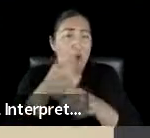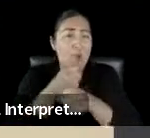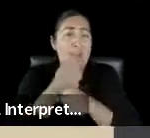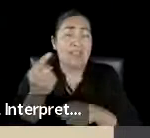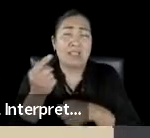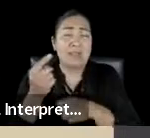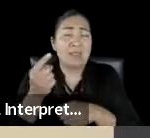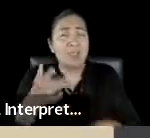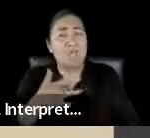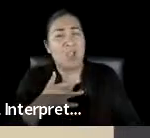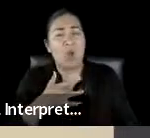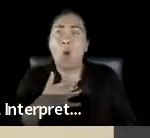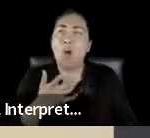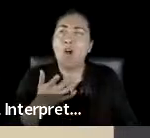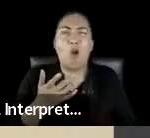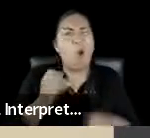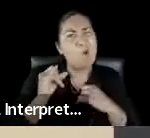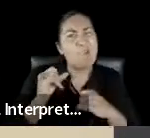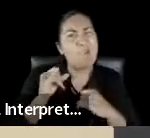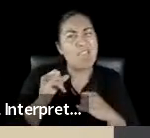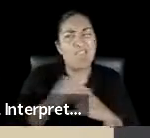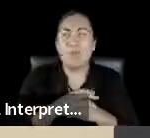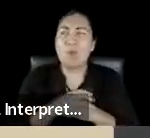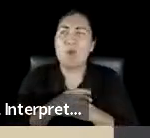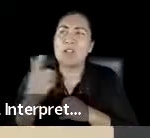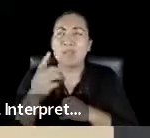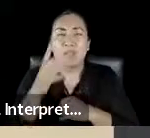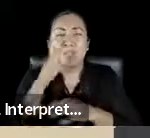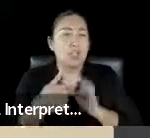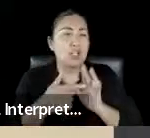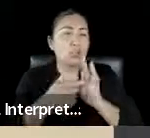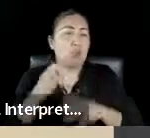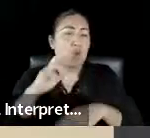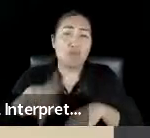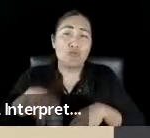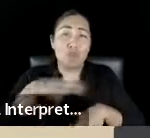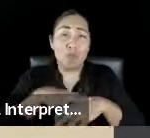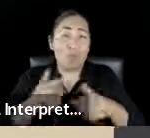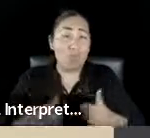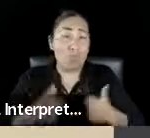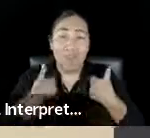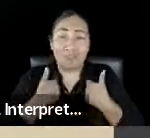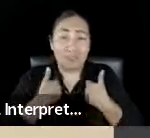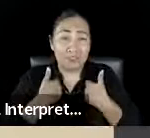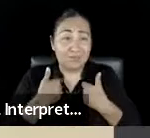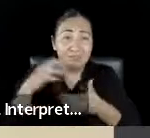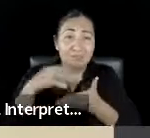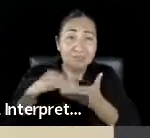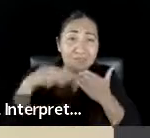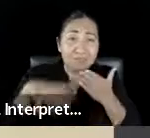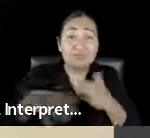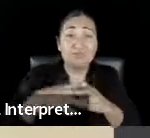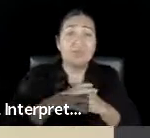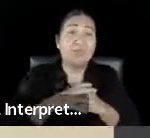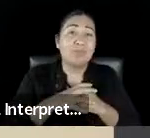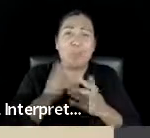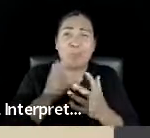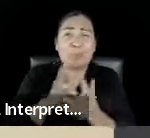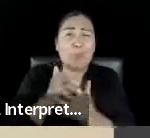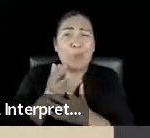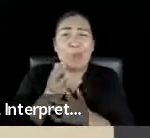relatable, something that would show just the normal lives of students going